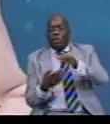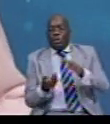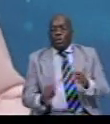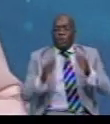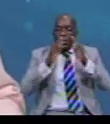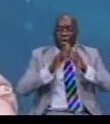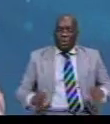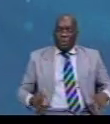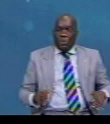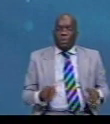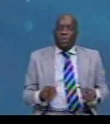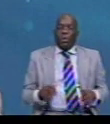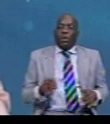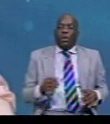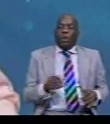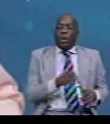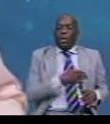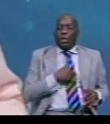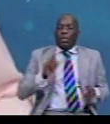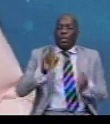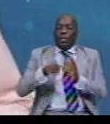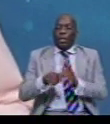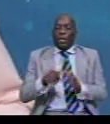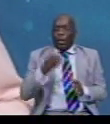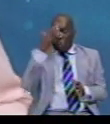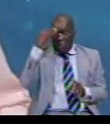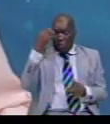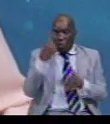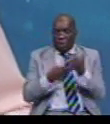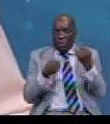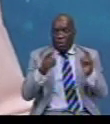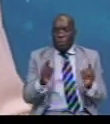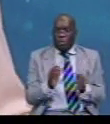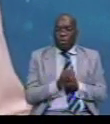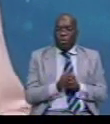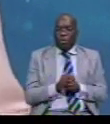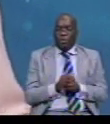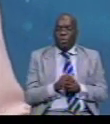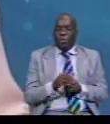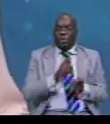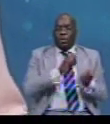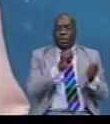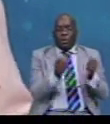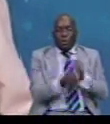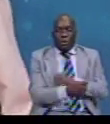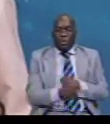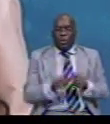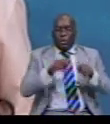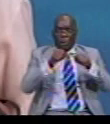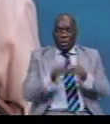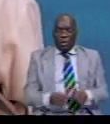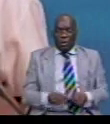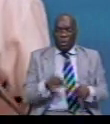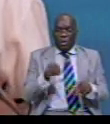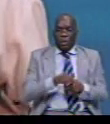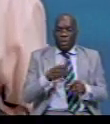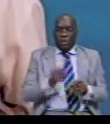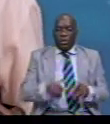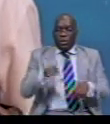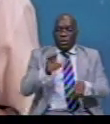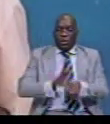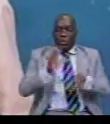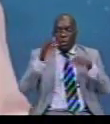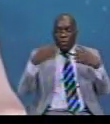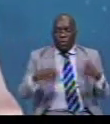happened, but later I knew what happened. I turned and then stayed in the church, finished the message, and cancel